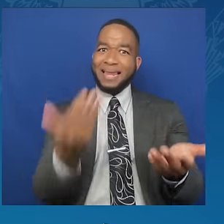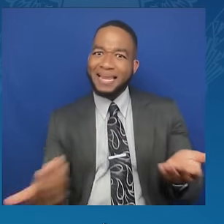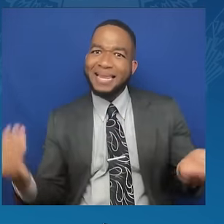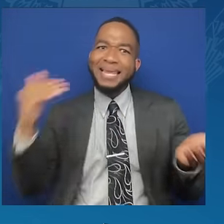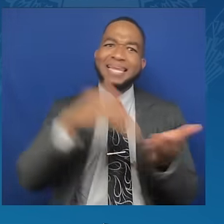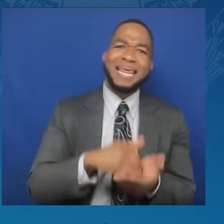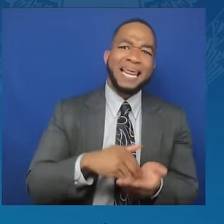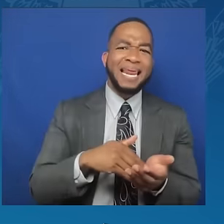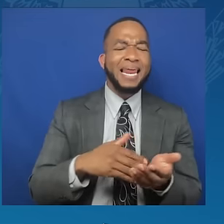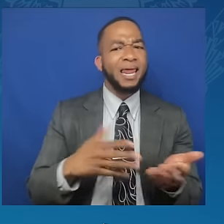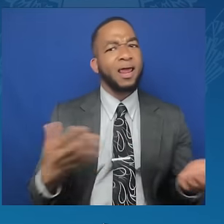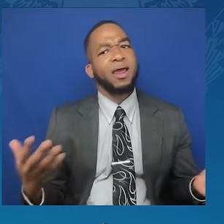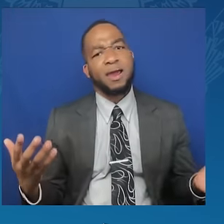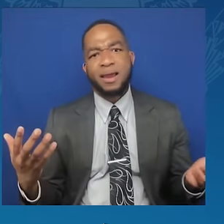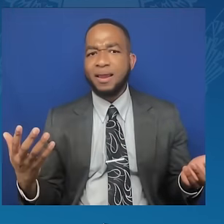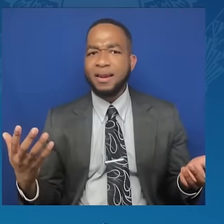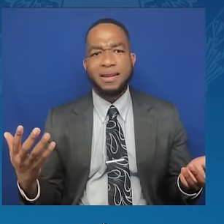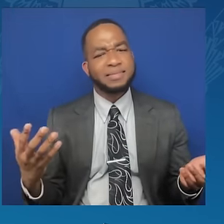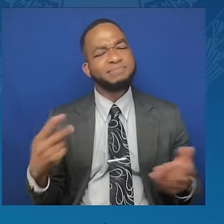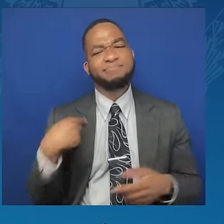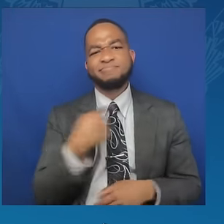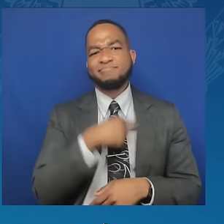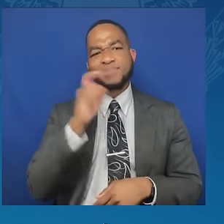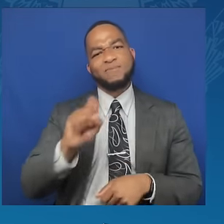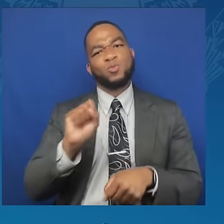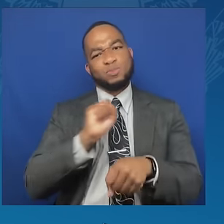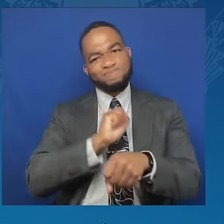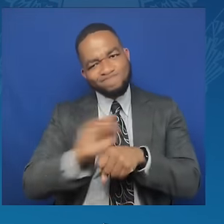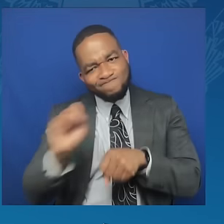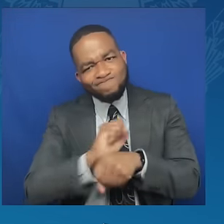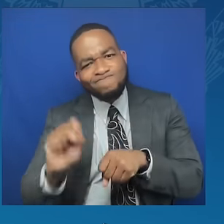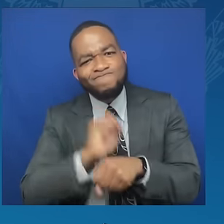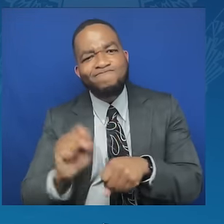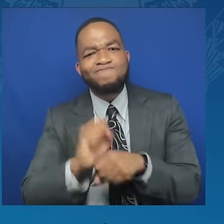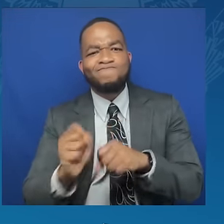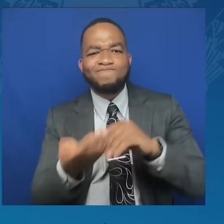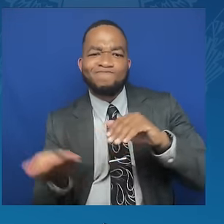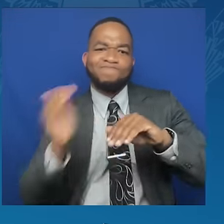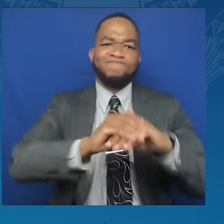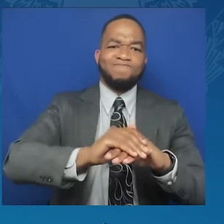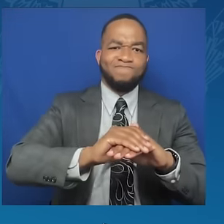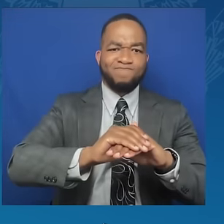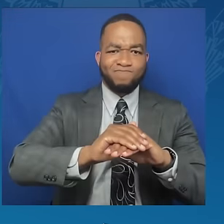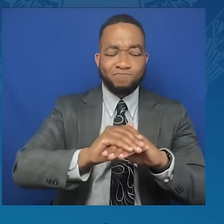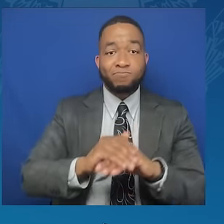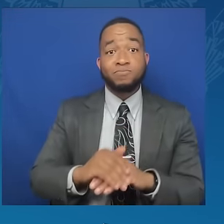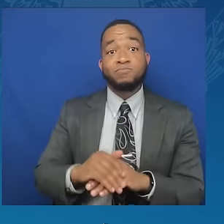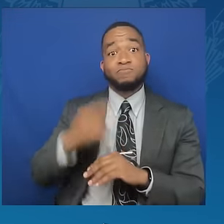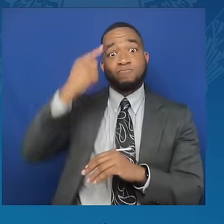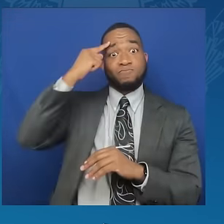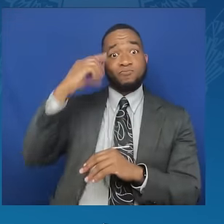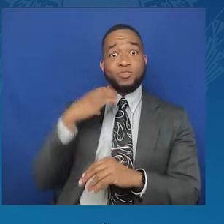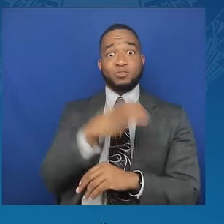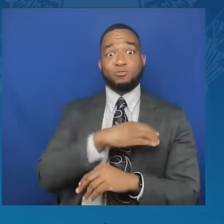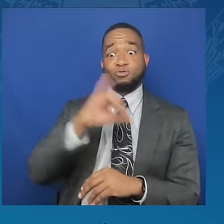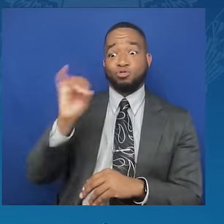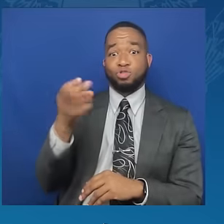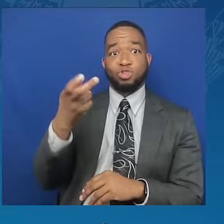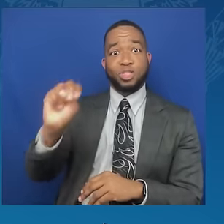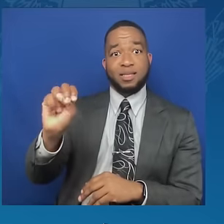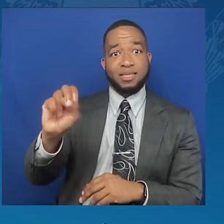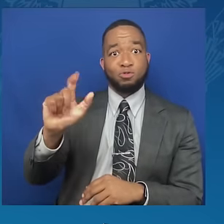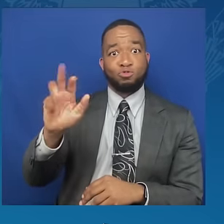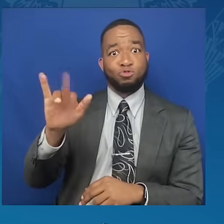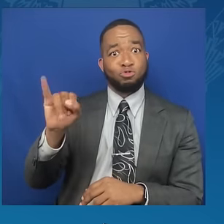did I think that the cause for which they, which John Lewis and those brave foot soldiers marched and bled and even died would become